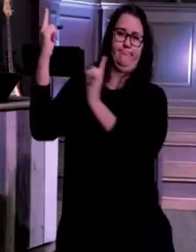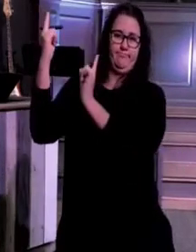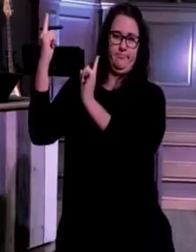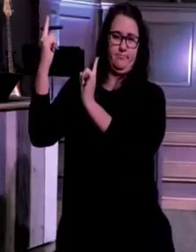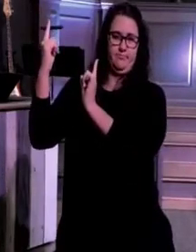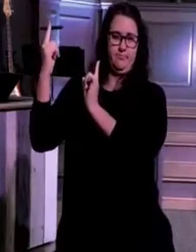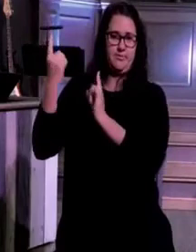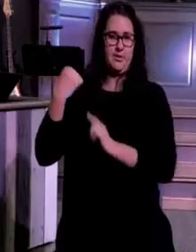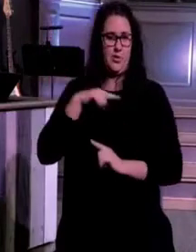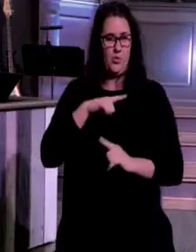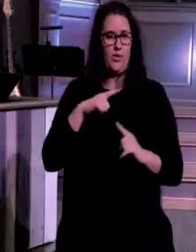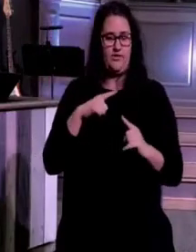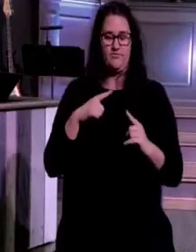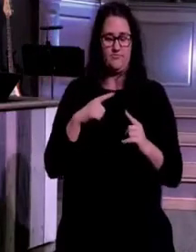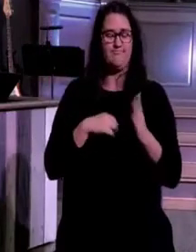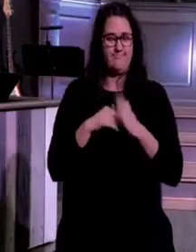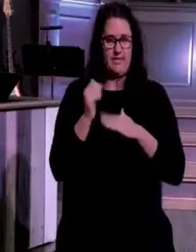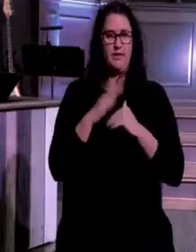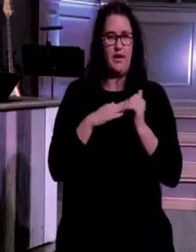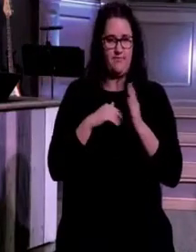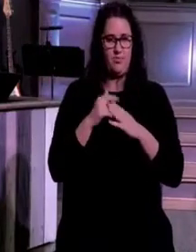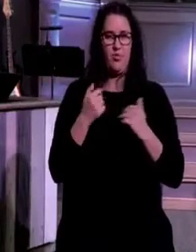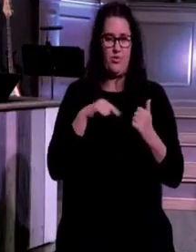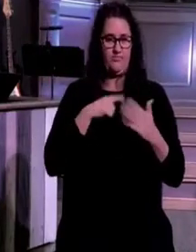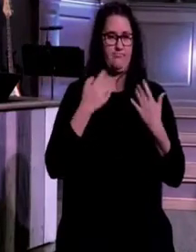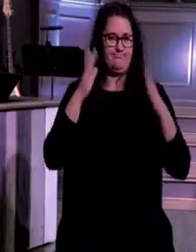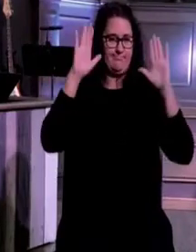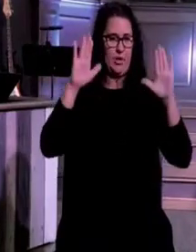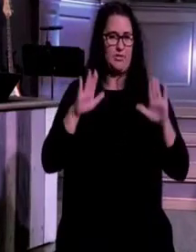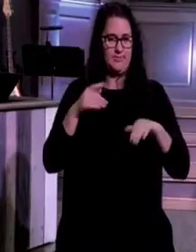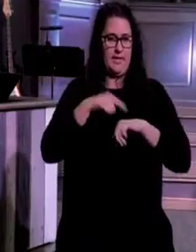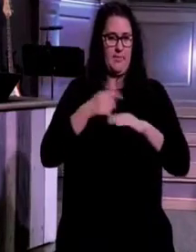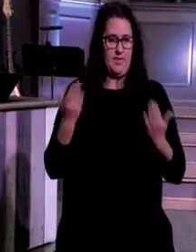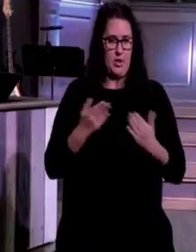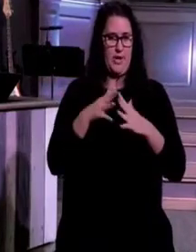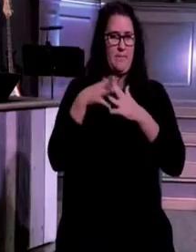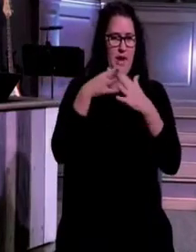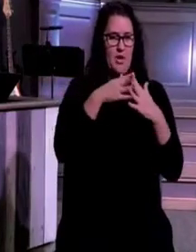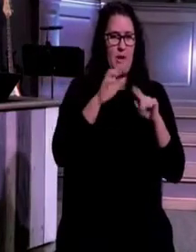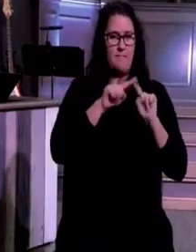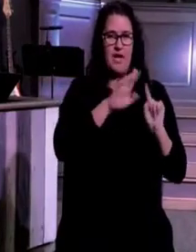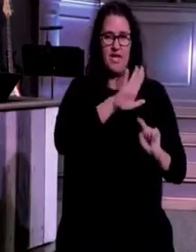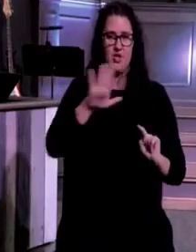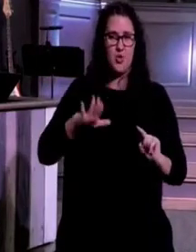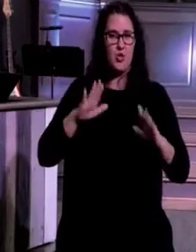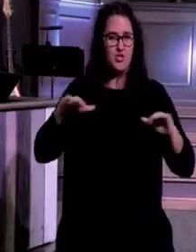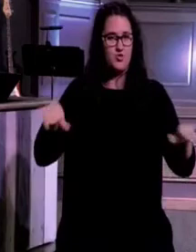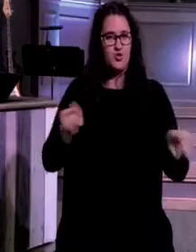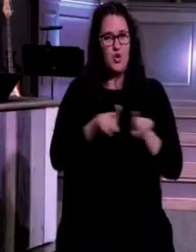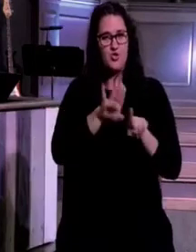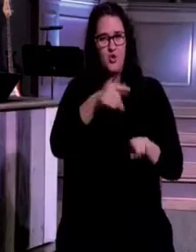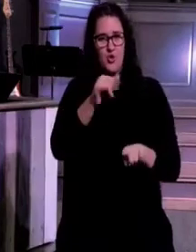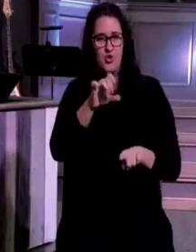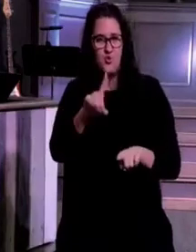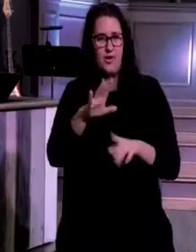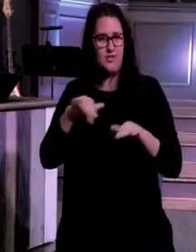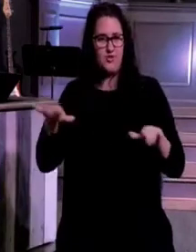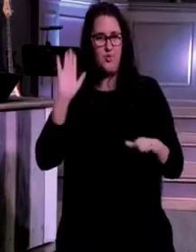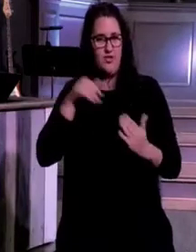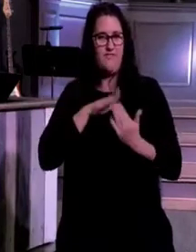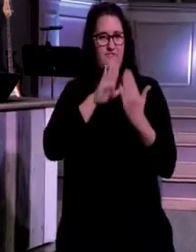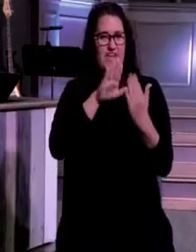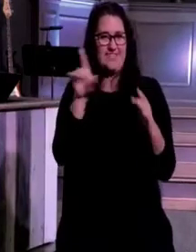We've had it made in America. But your children and your grandchildren is going to face a different world than you